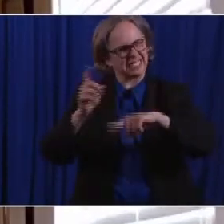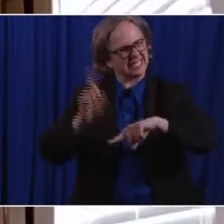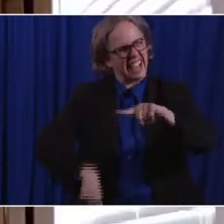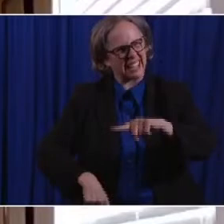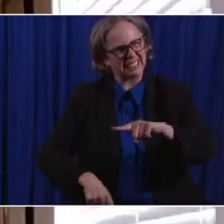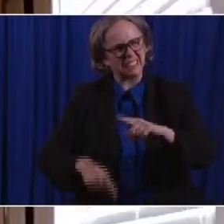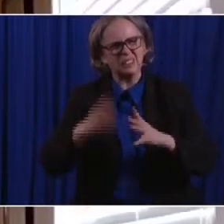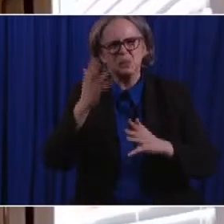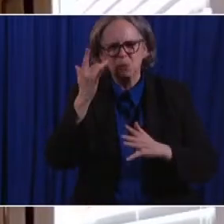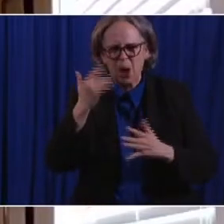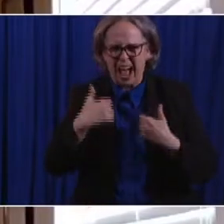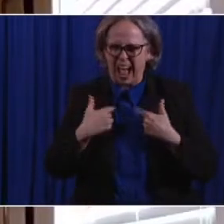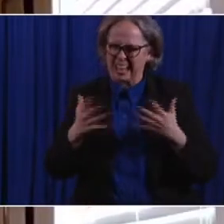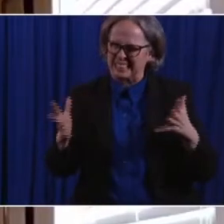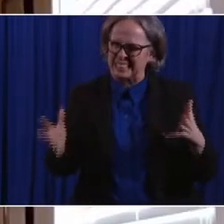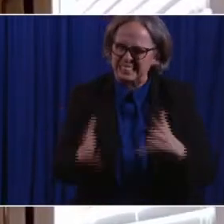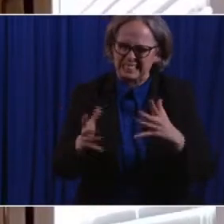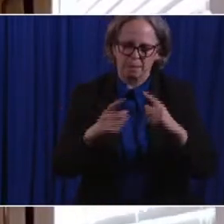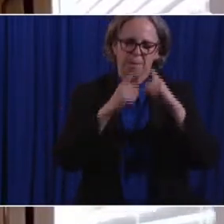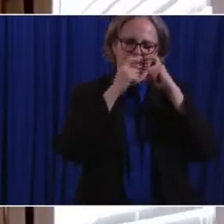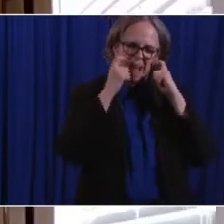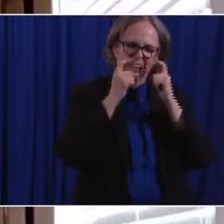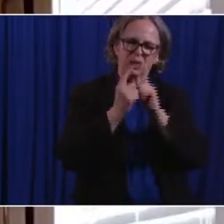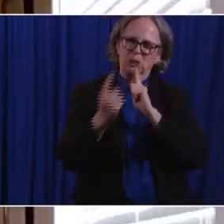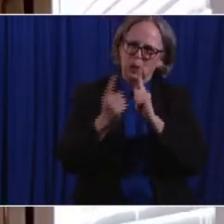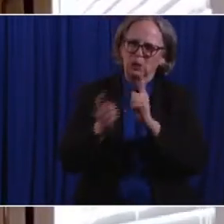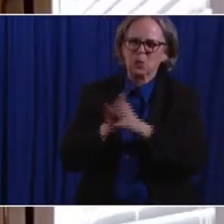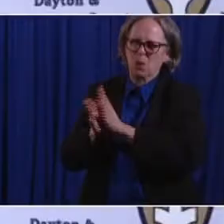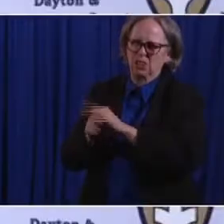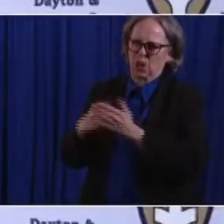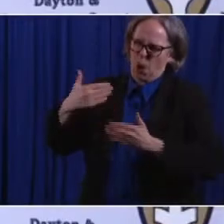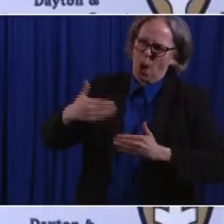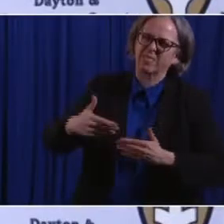work, even when we're gathering this holiday.